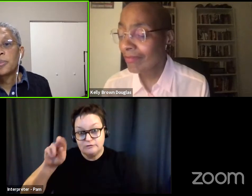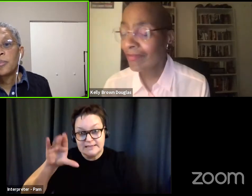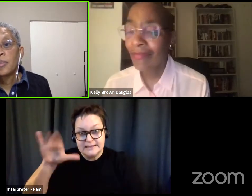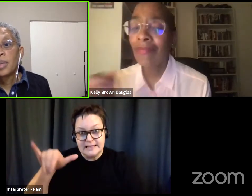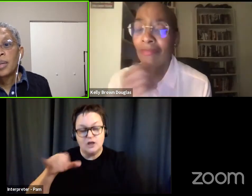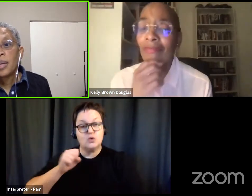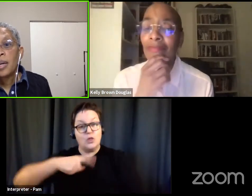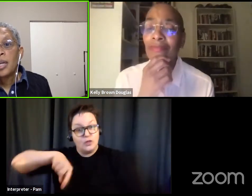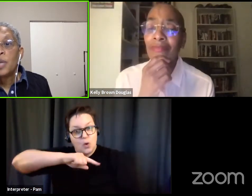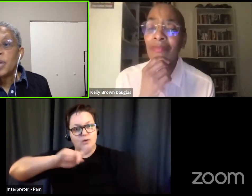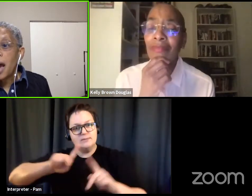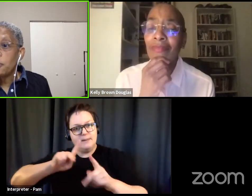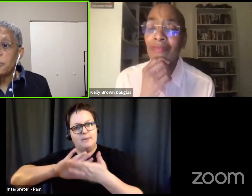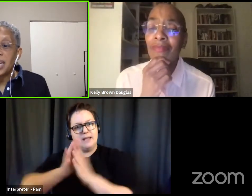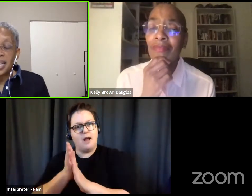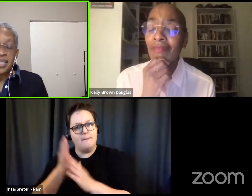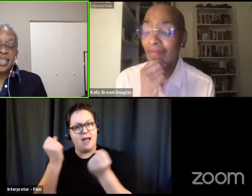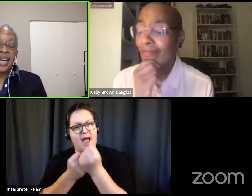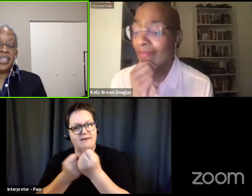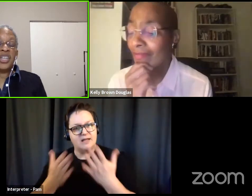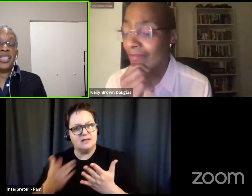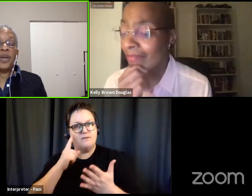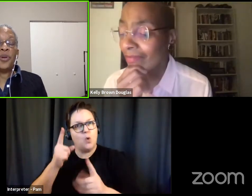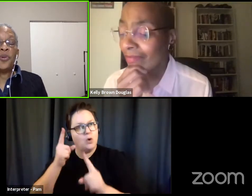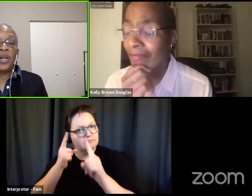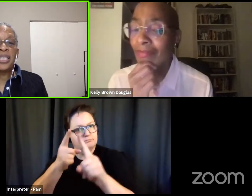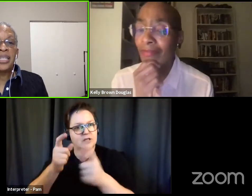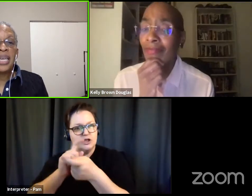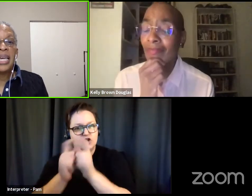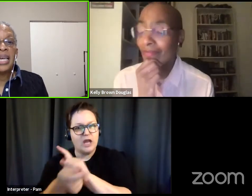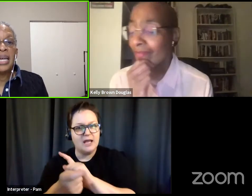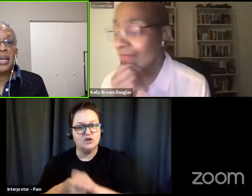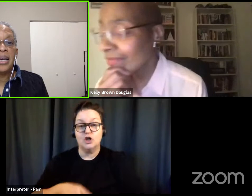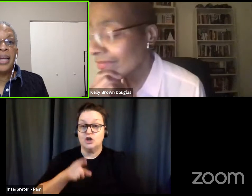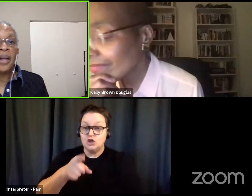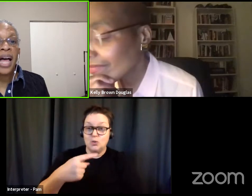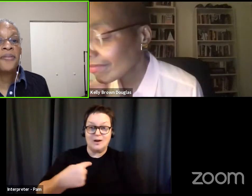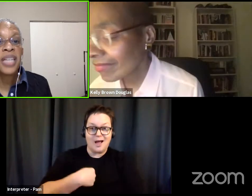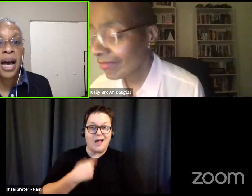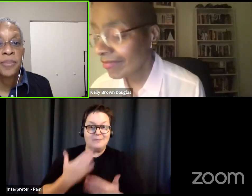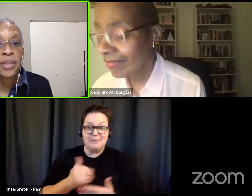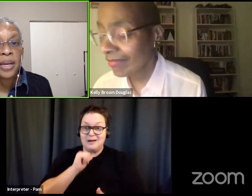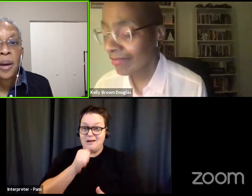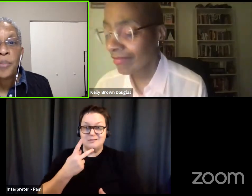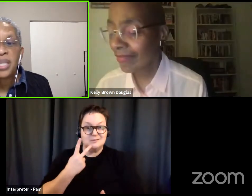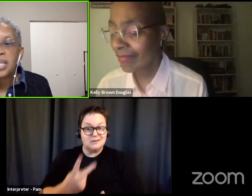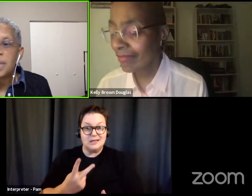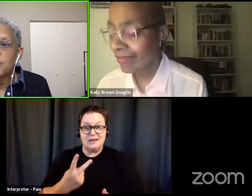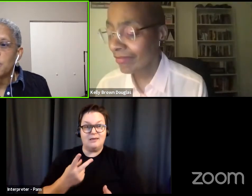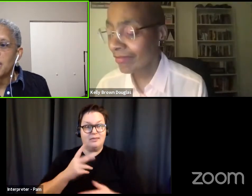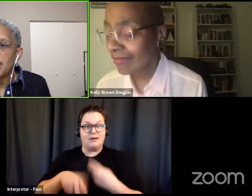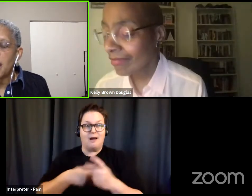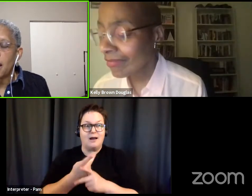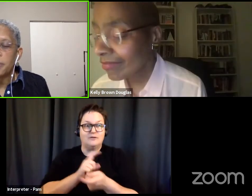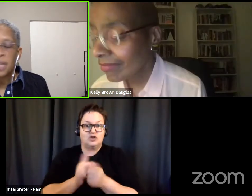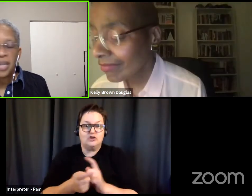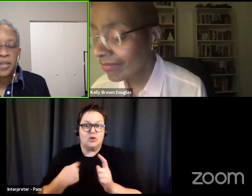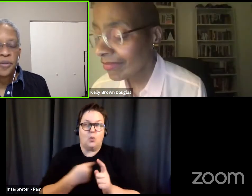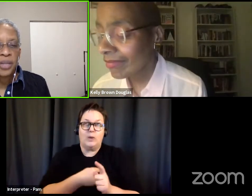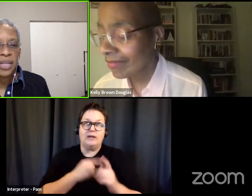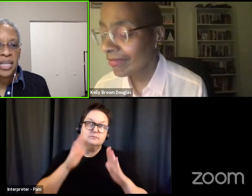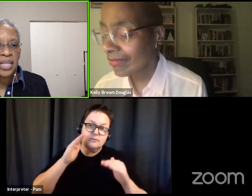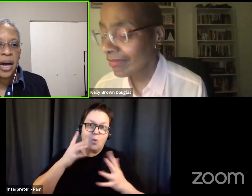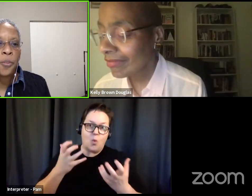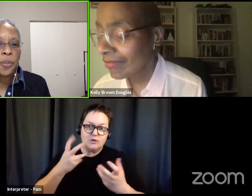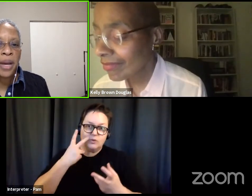change. You and I, we may not see the kind of change that we want to see in our lifetimes, but it seems to me that our